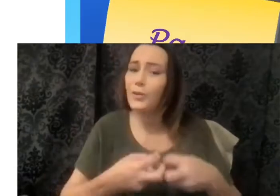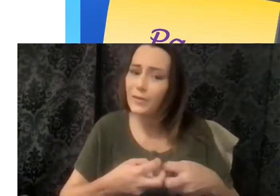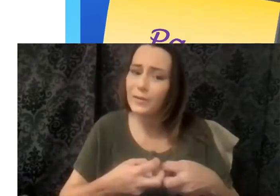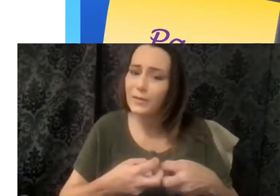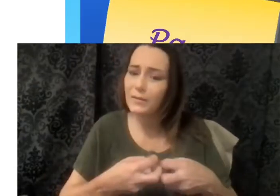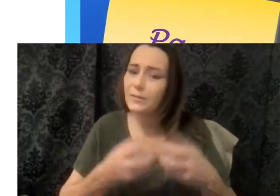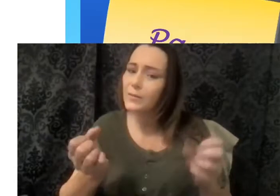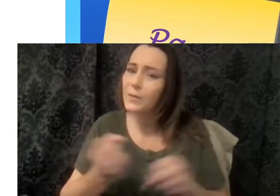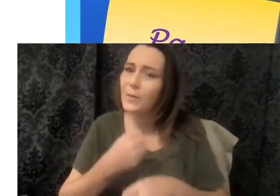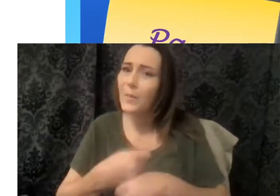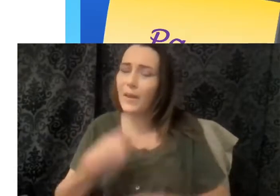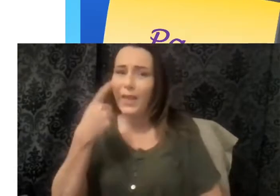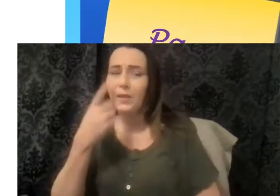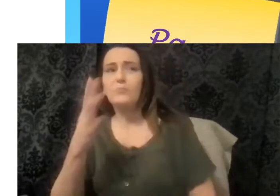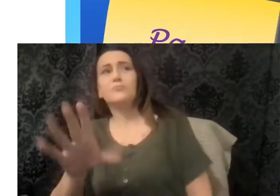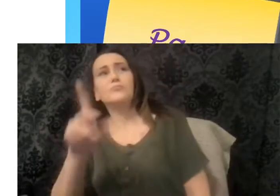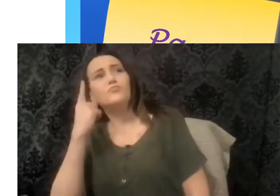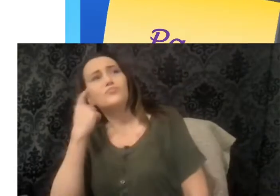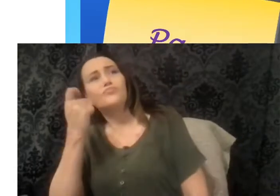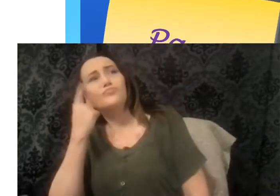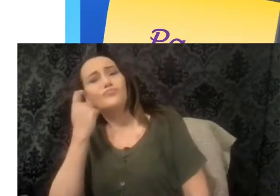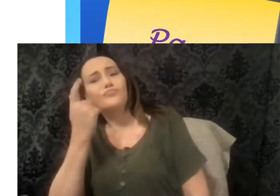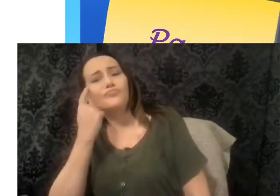think? Well, something wrong must be going on.